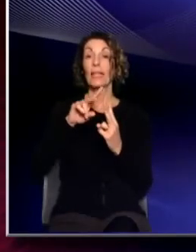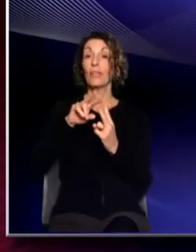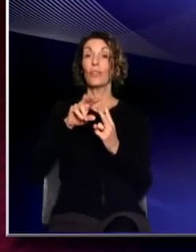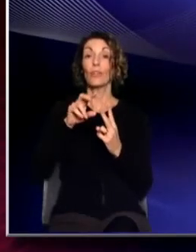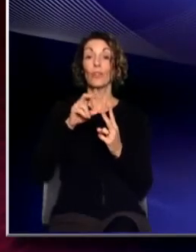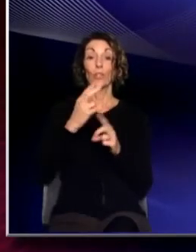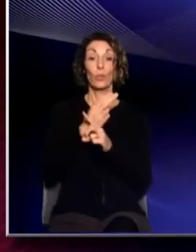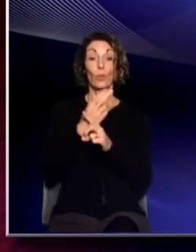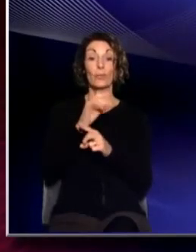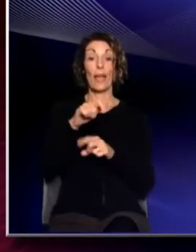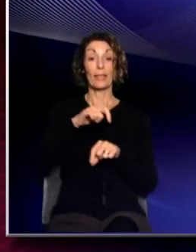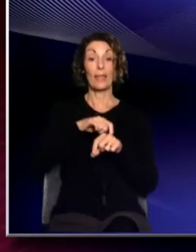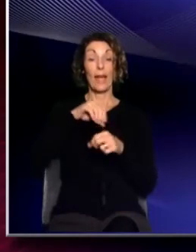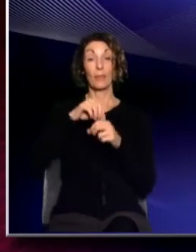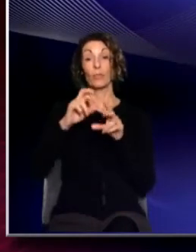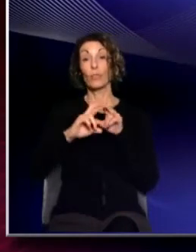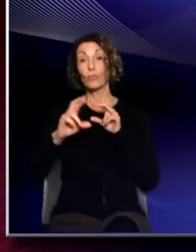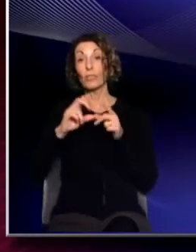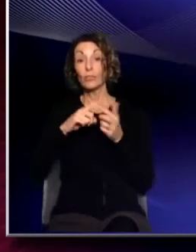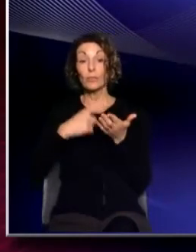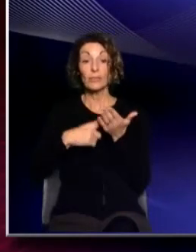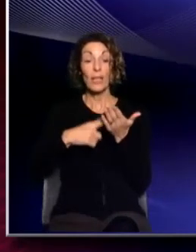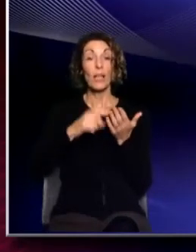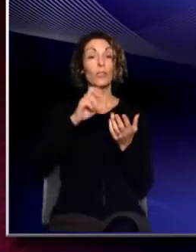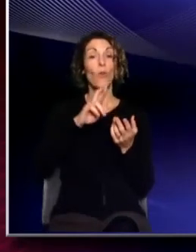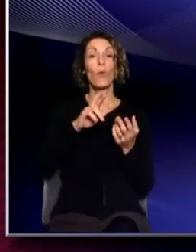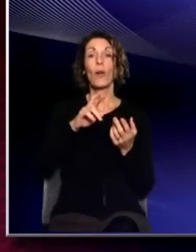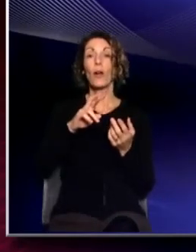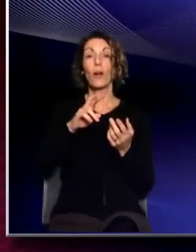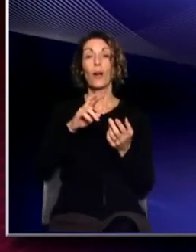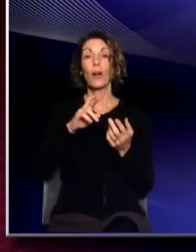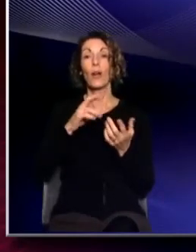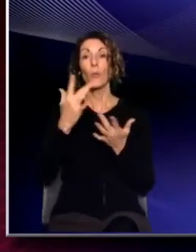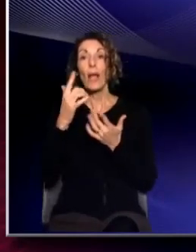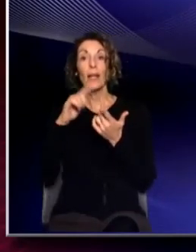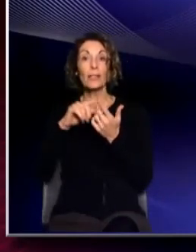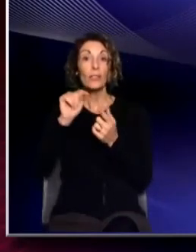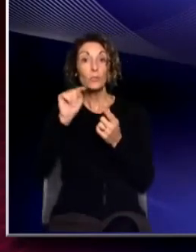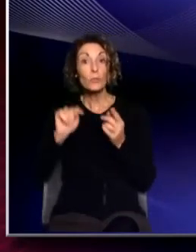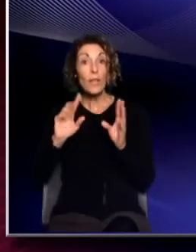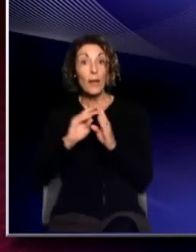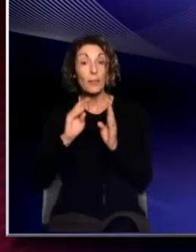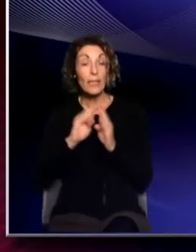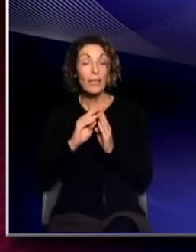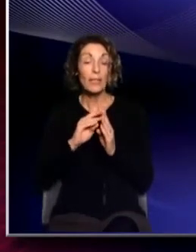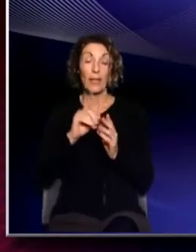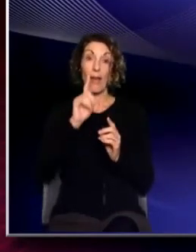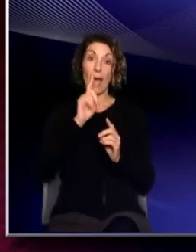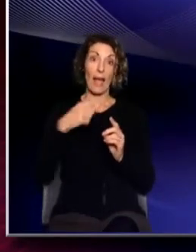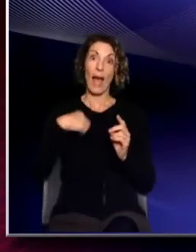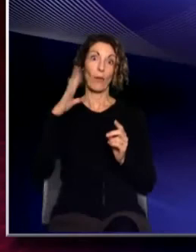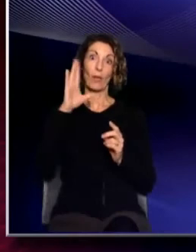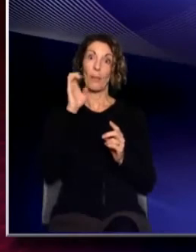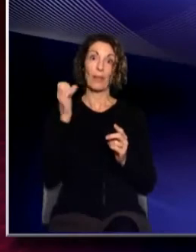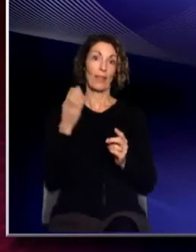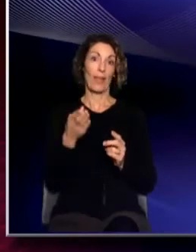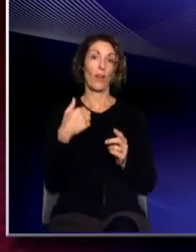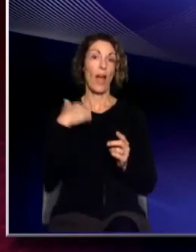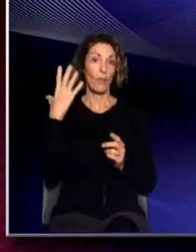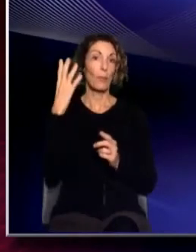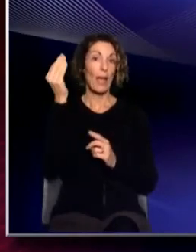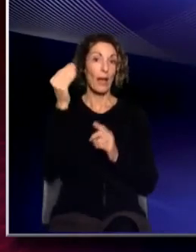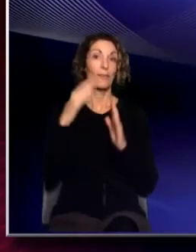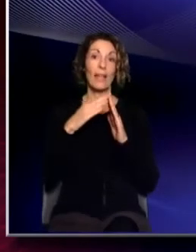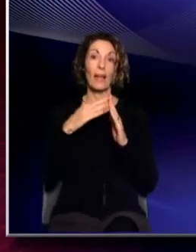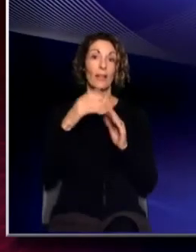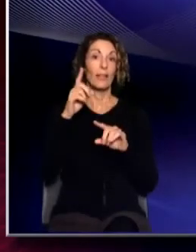the time at the retreat to discuss it, or we go into the Tucson meeting, which actually I won't even be at. I'm going to be out of town and won't be